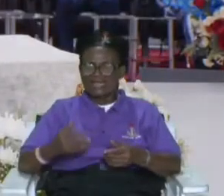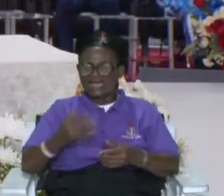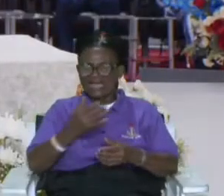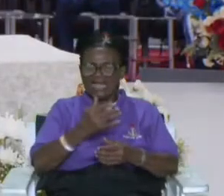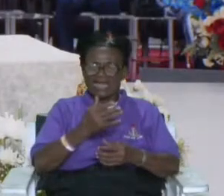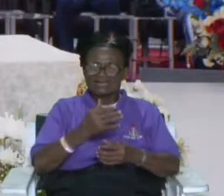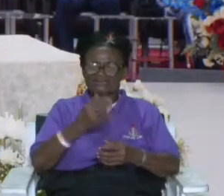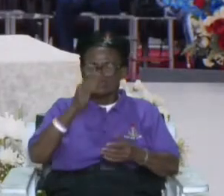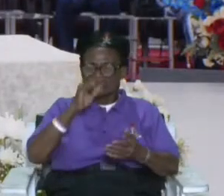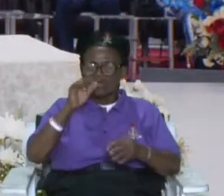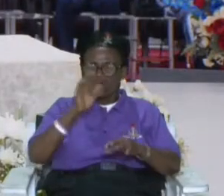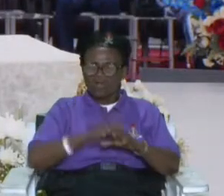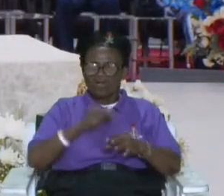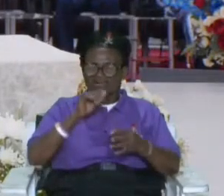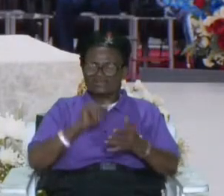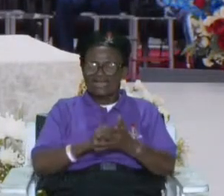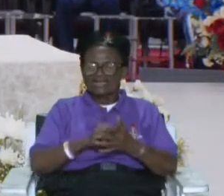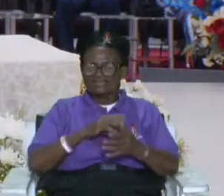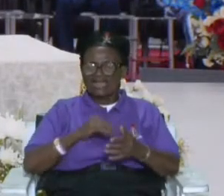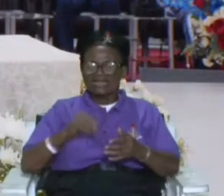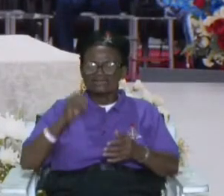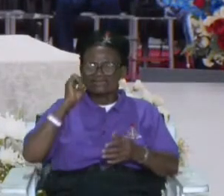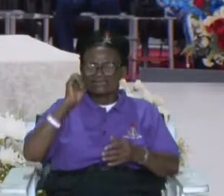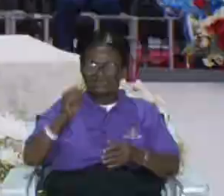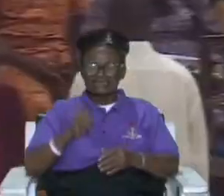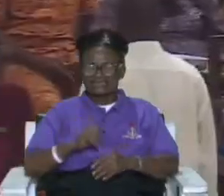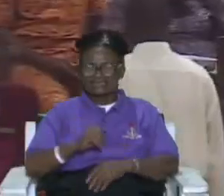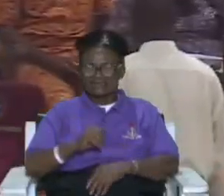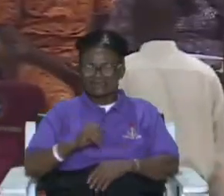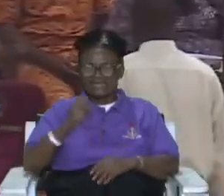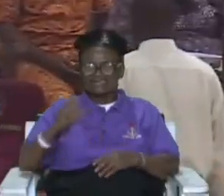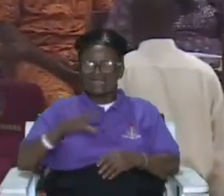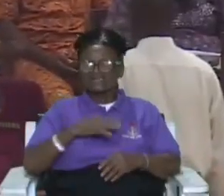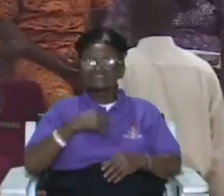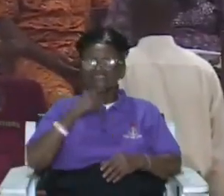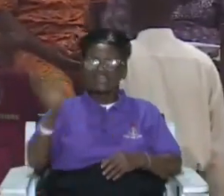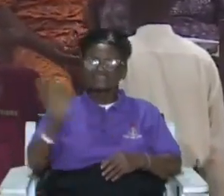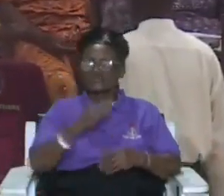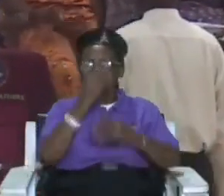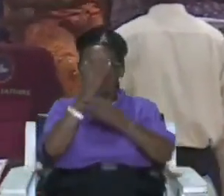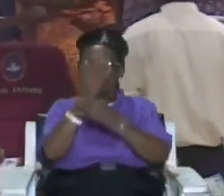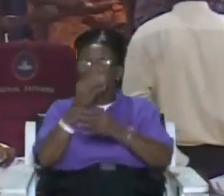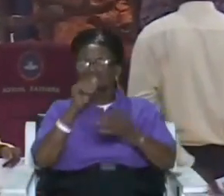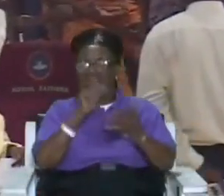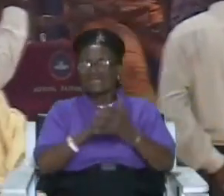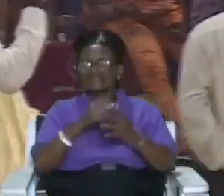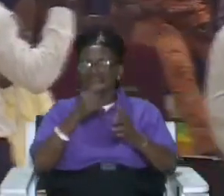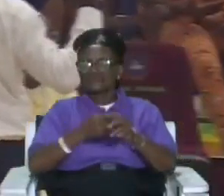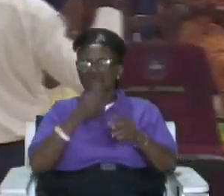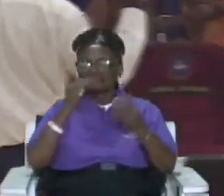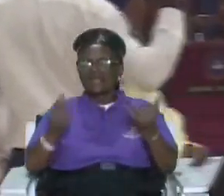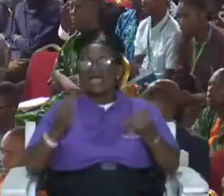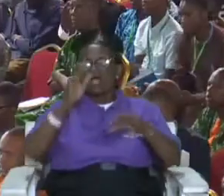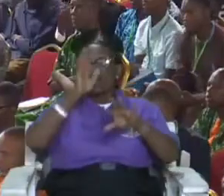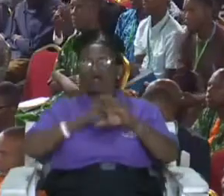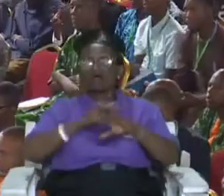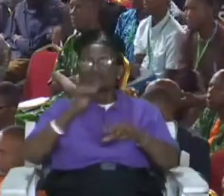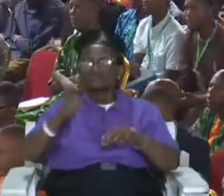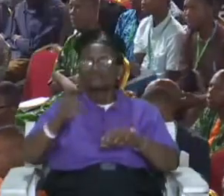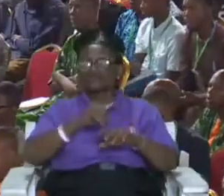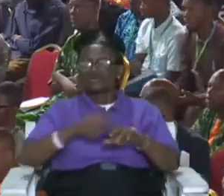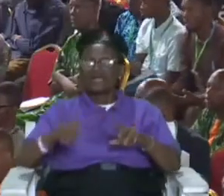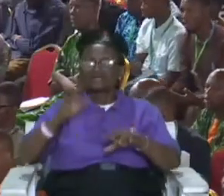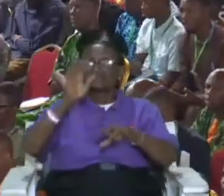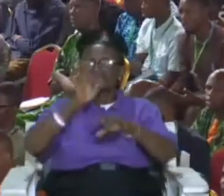You better look at your hand very well and tell your hands, from now on, you cannot touch the unclean.